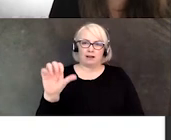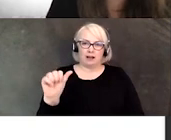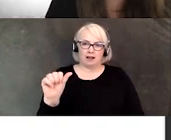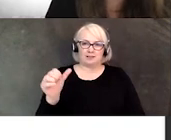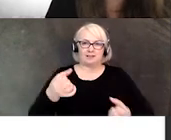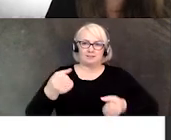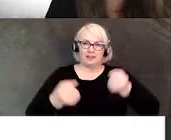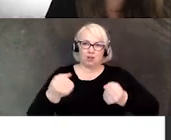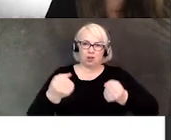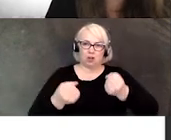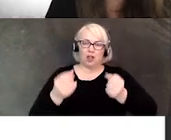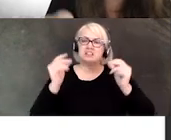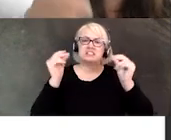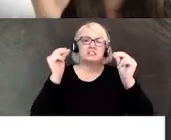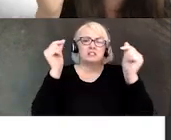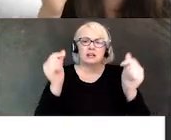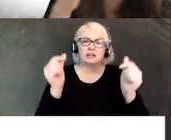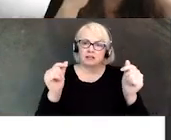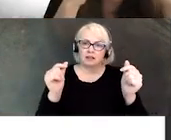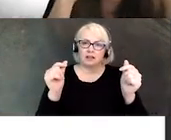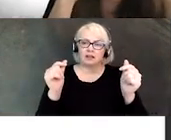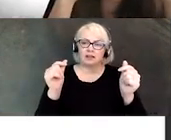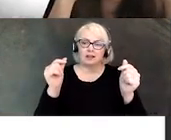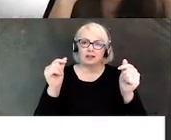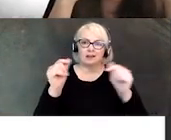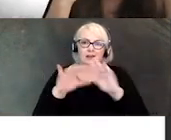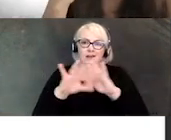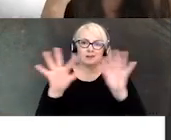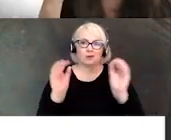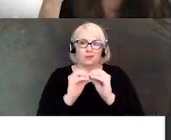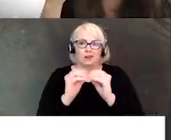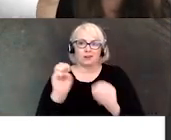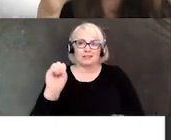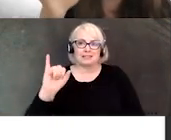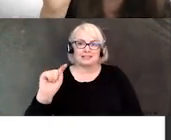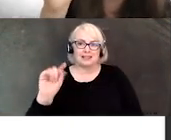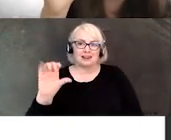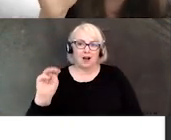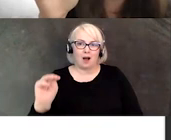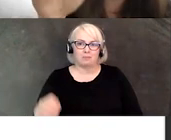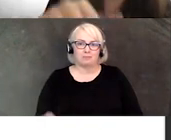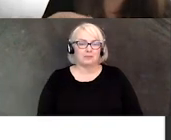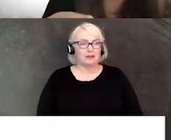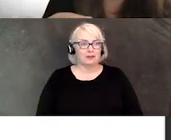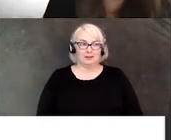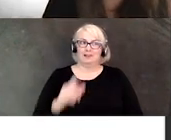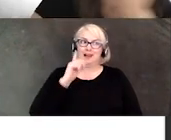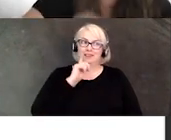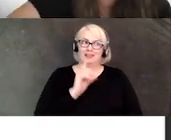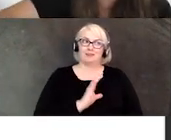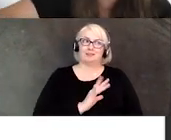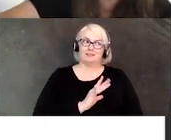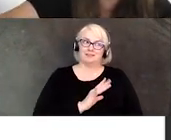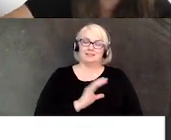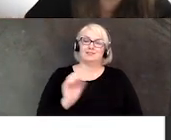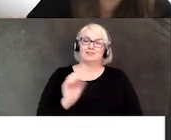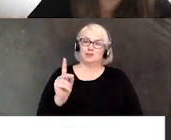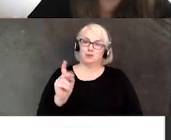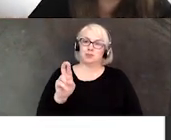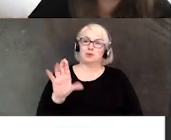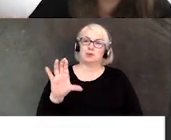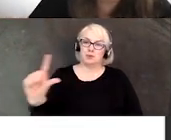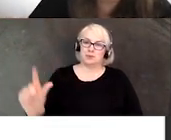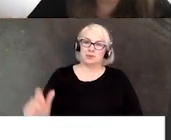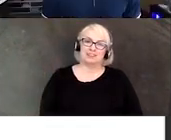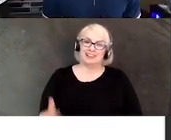a sitcom. Um, and that just, um, I don't know. I just, I just thought that was super, super cool. I just wanted to point